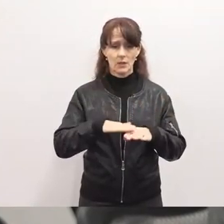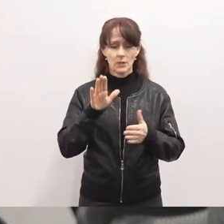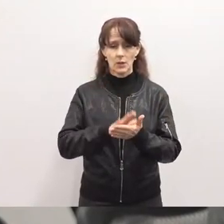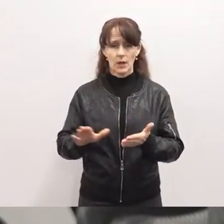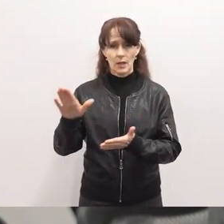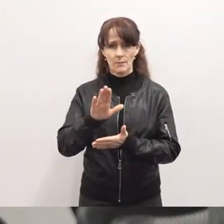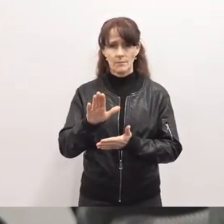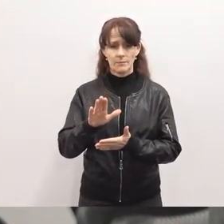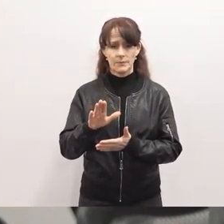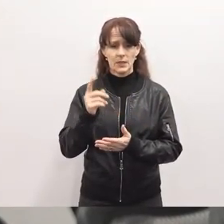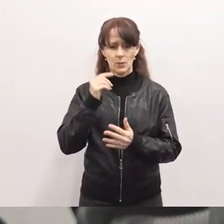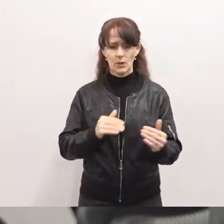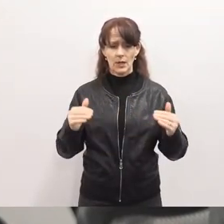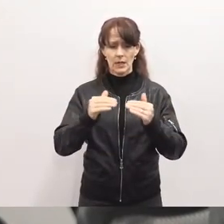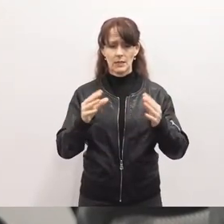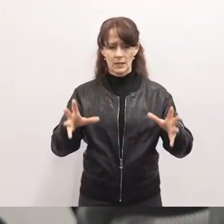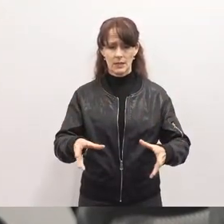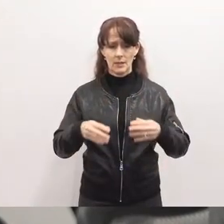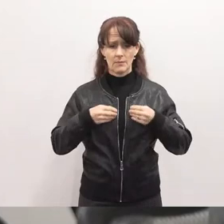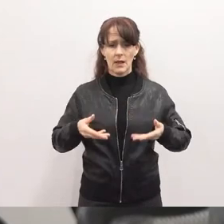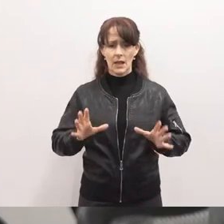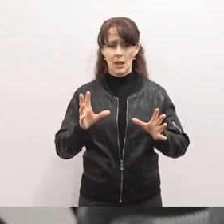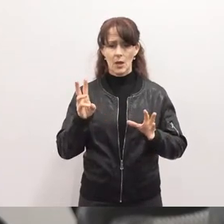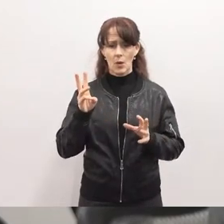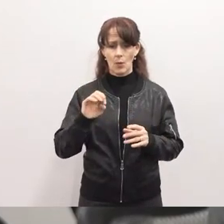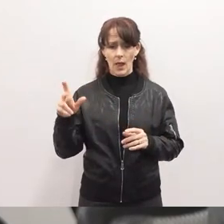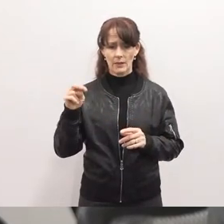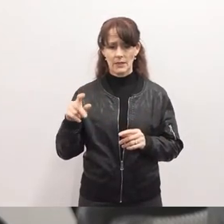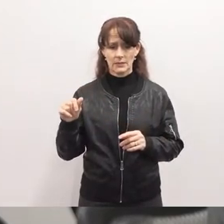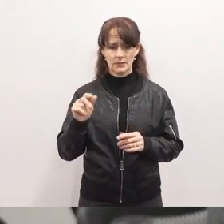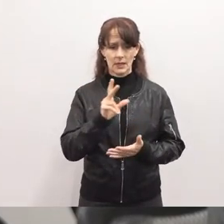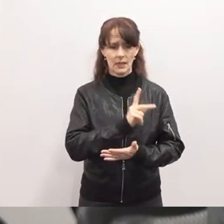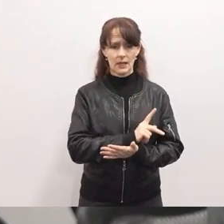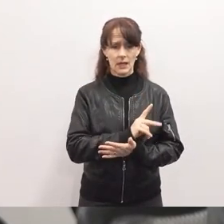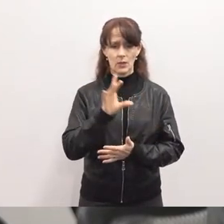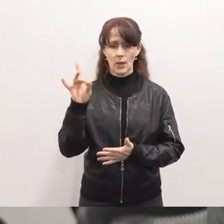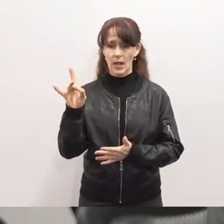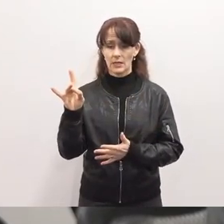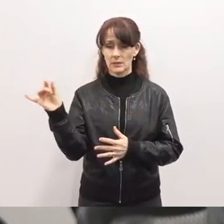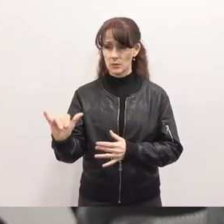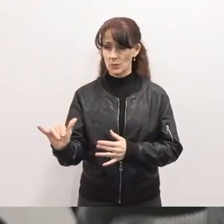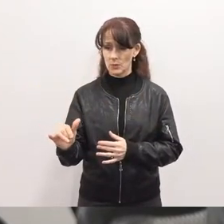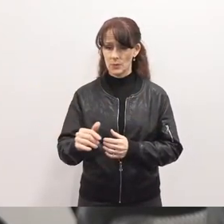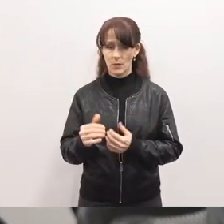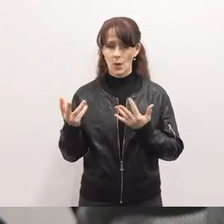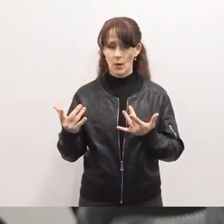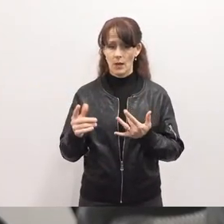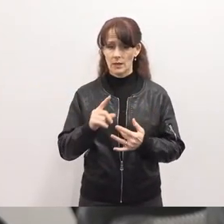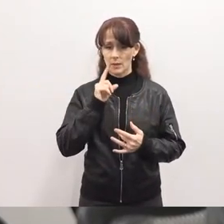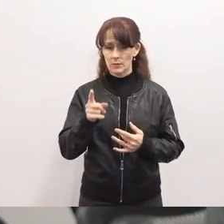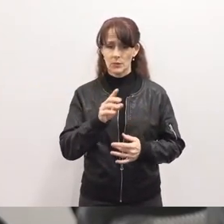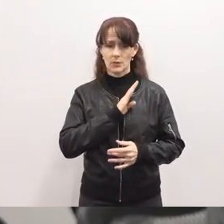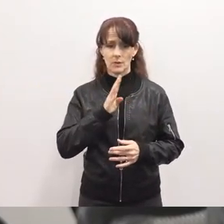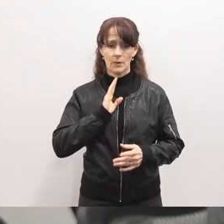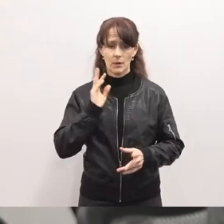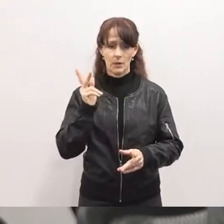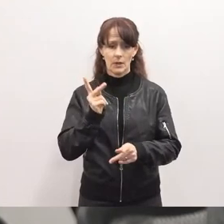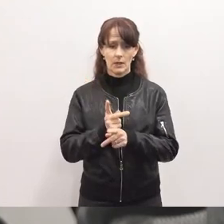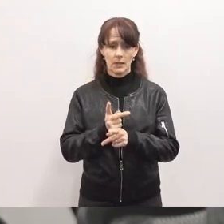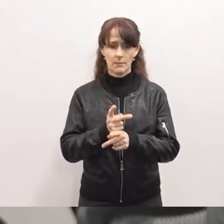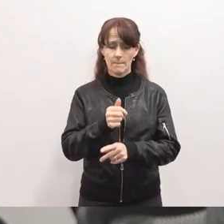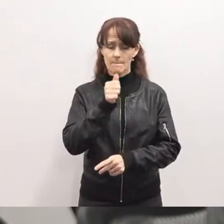Were you just as equally accepting when you allowed wellness centers in the K-8 schools too? Oh wait, pretty sure this board has been keeping that pretty